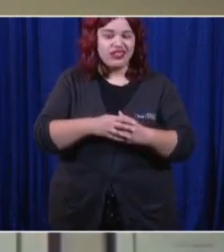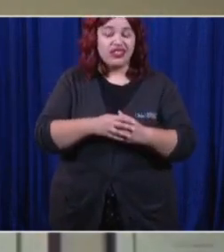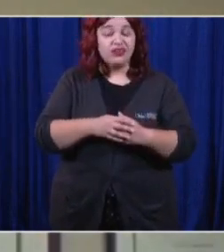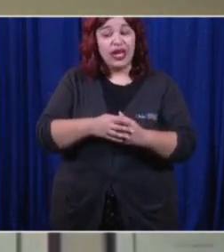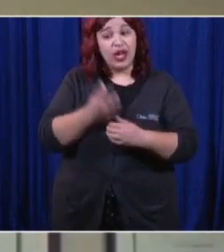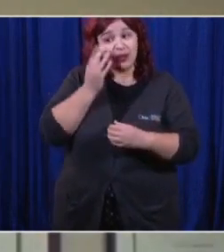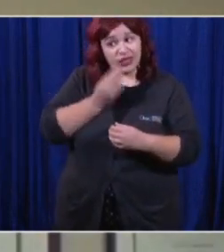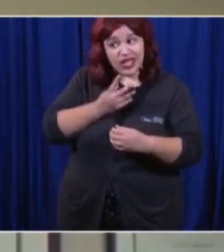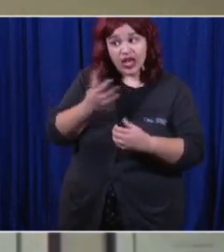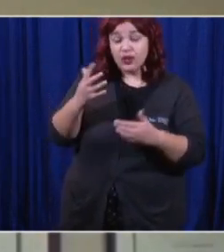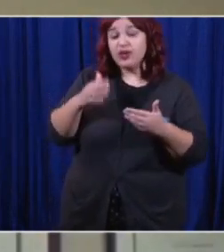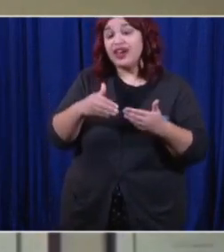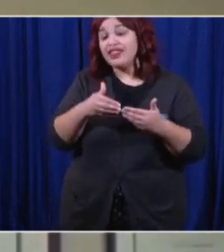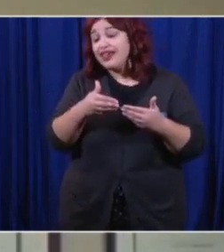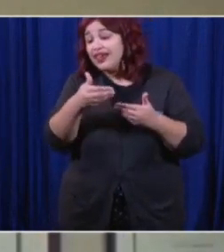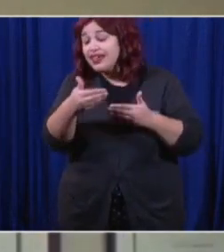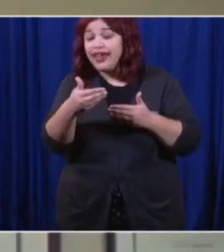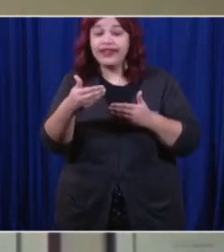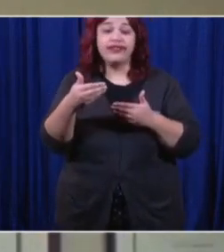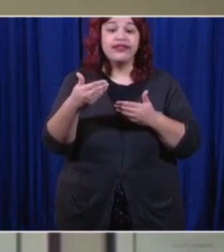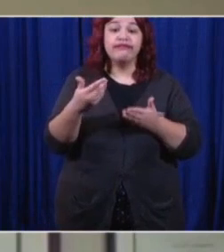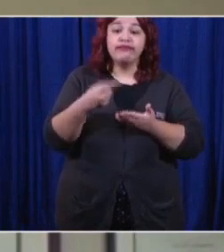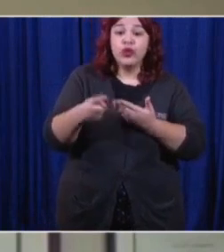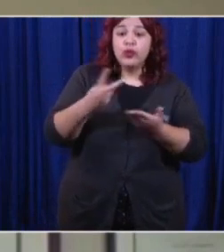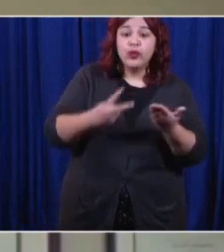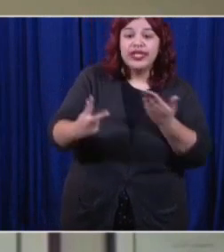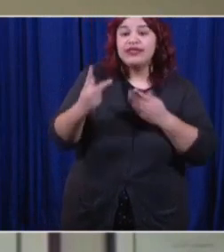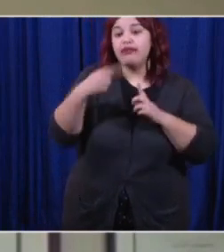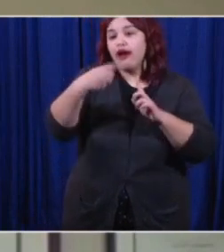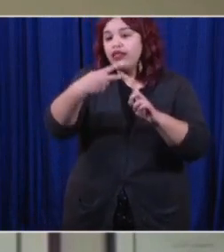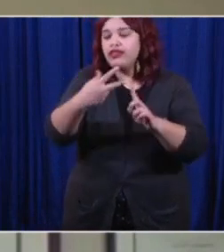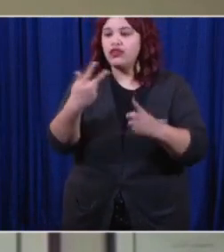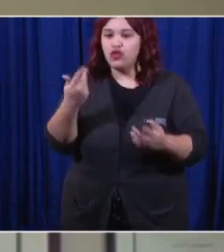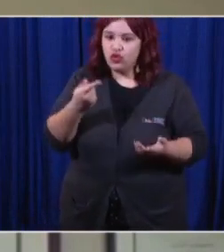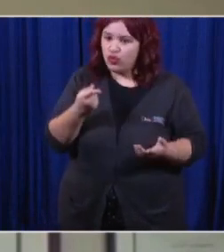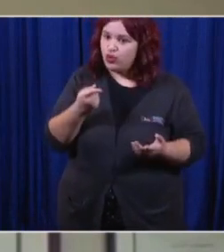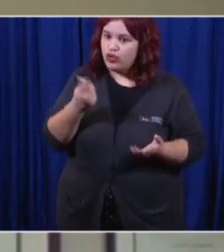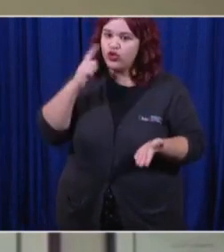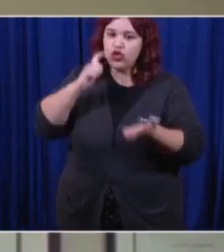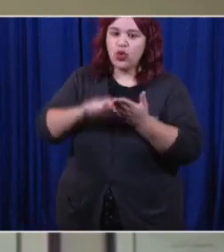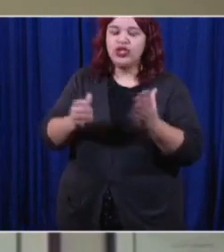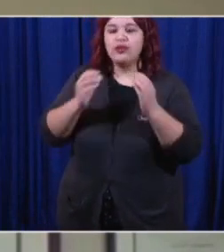holiday gatherings, and there are other group gatherings.